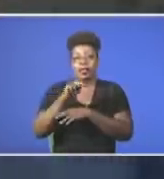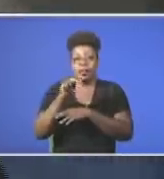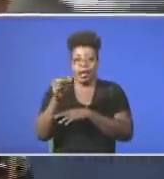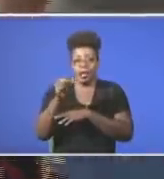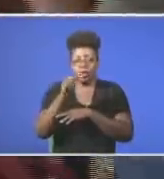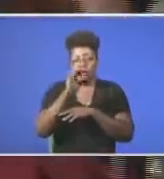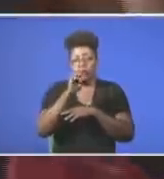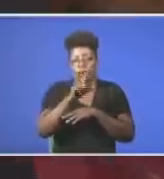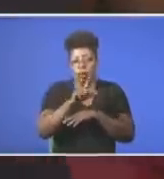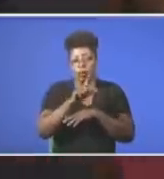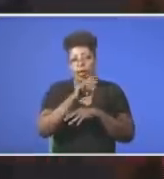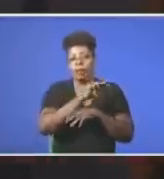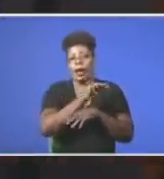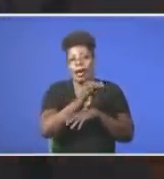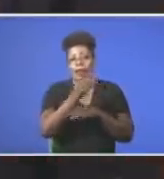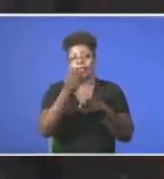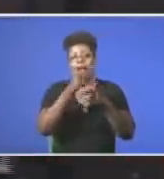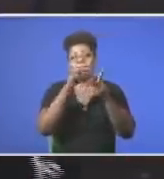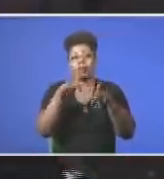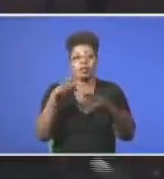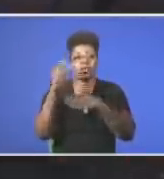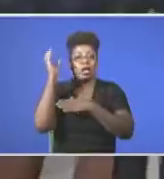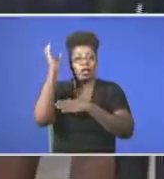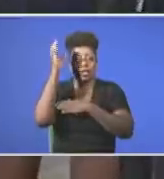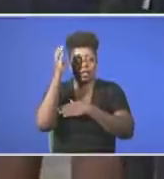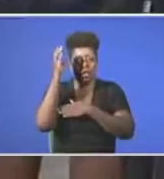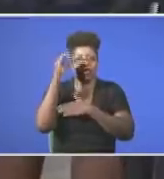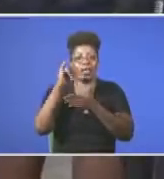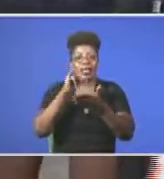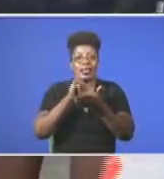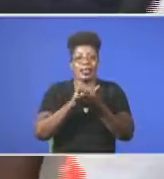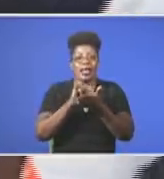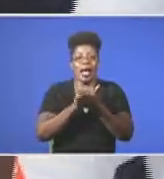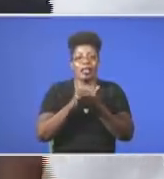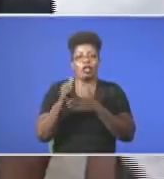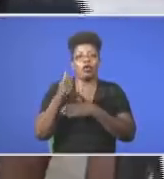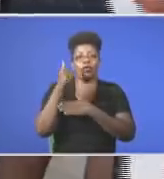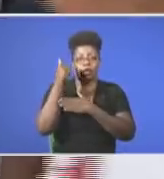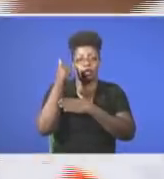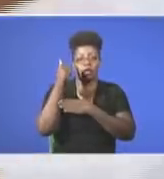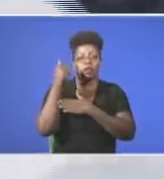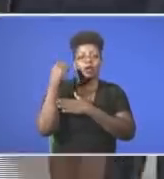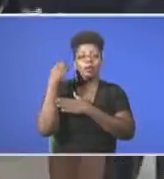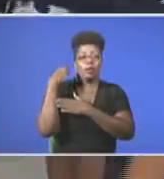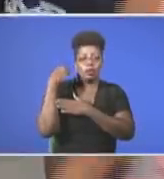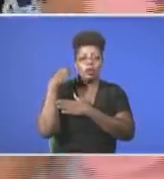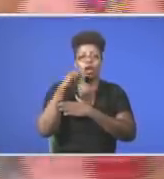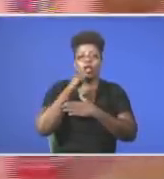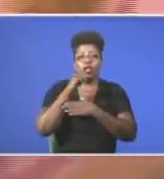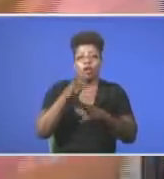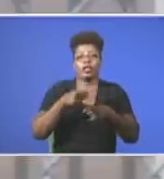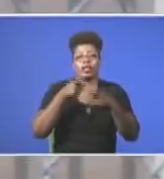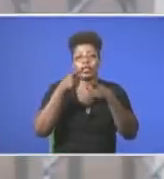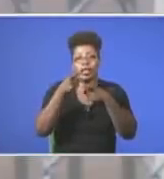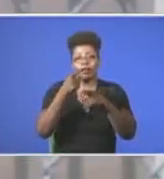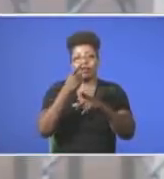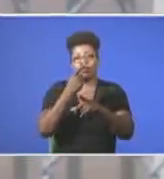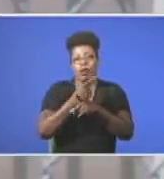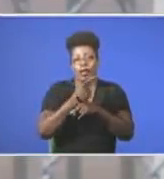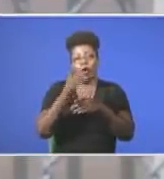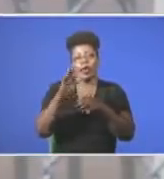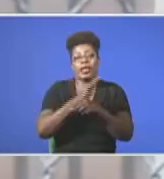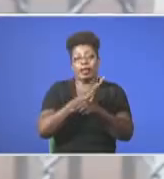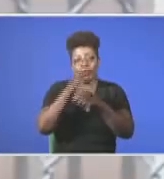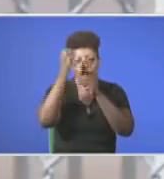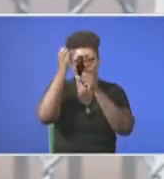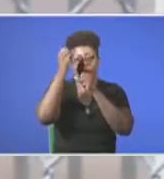Florida. Some passengers were concerned that Bahamasair officials didn't provide efficient updates on the status of their flights on the weekend. We got this response